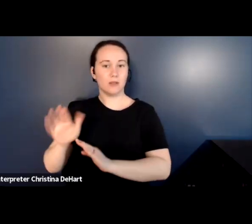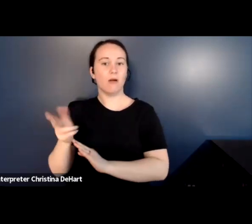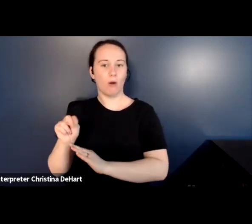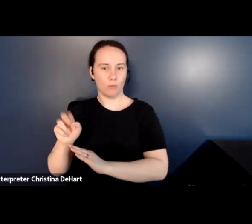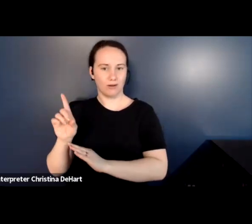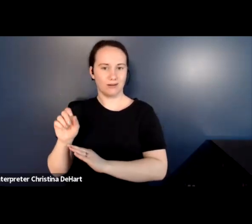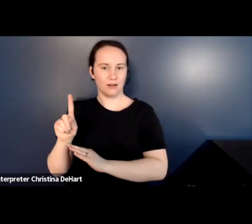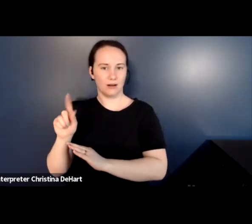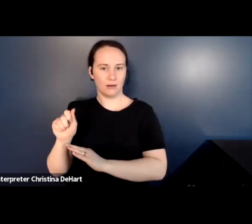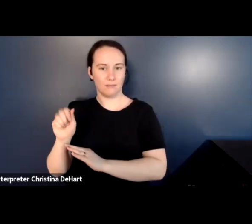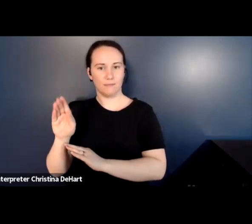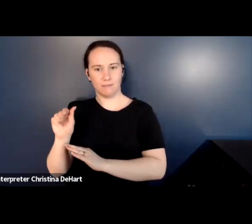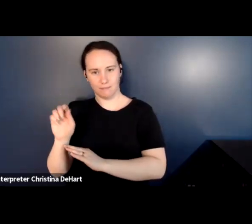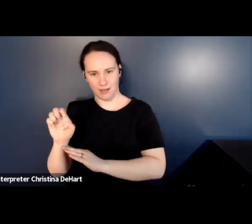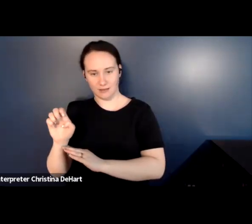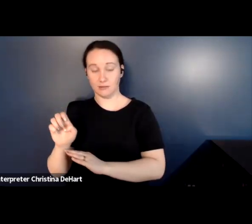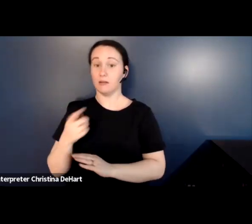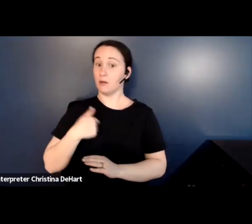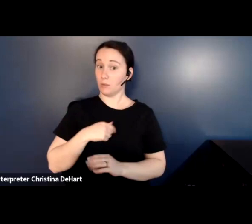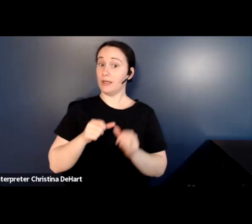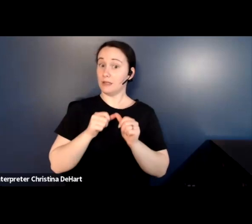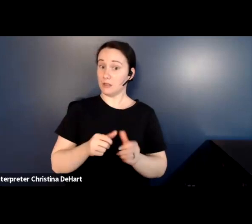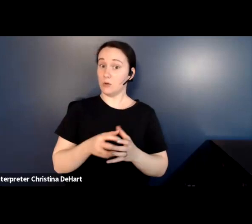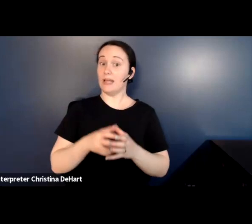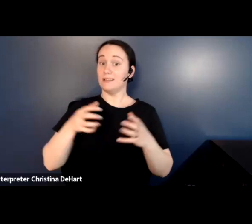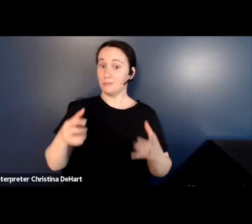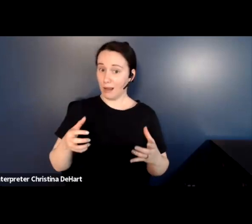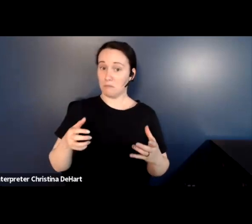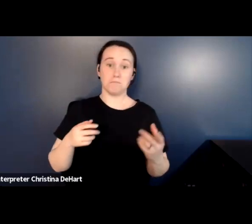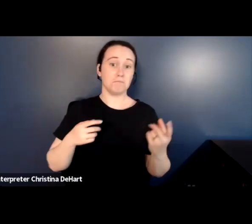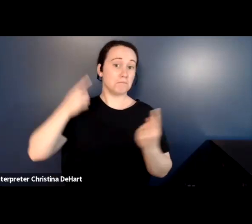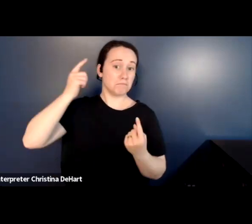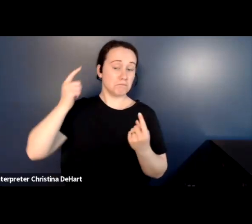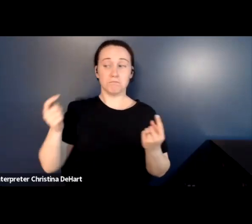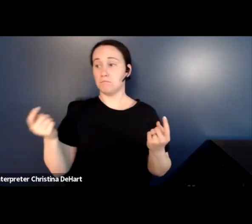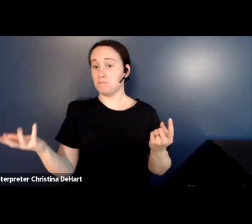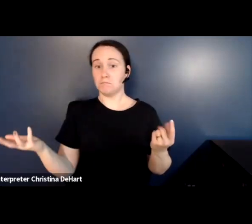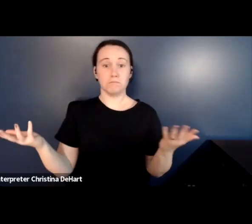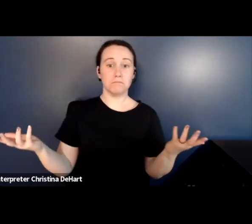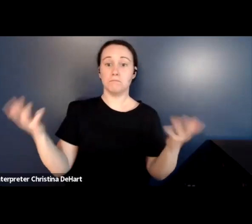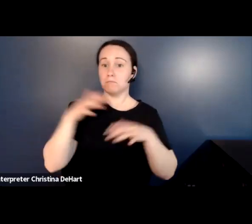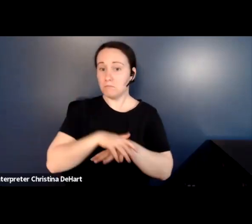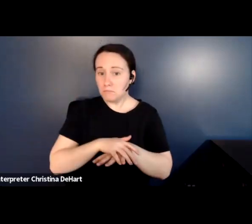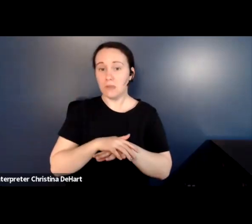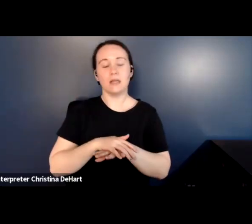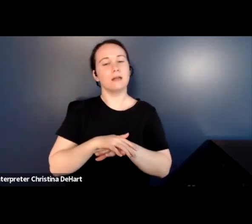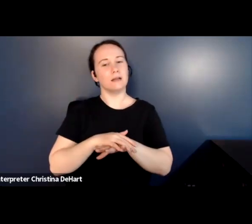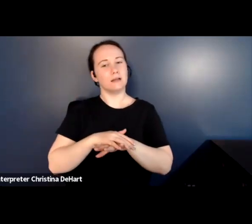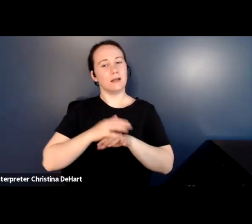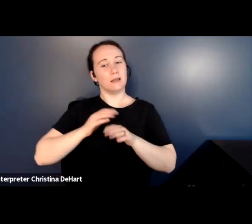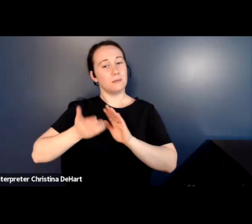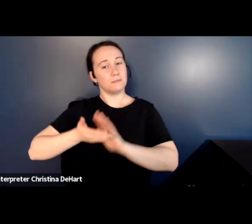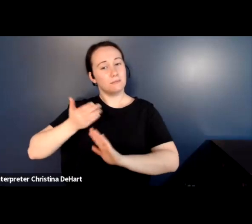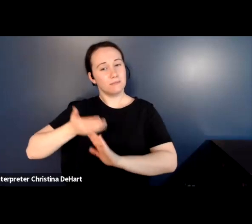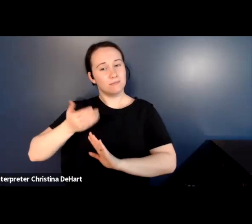database. As we expand and think about integrating, right, that maintenance might not necessarily fall on